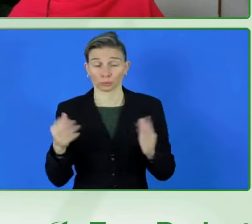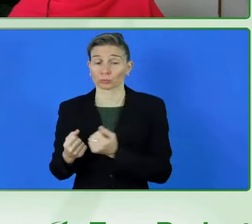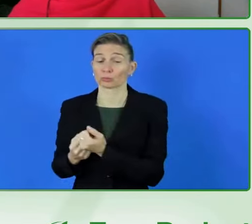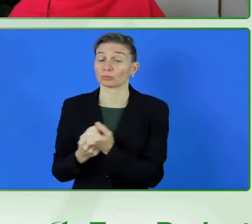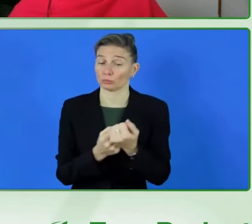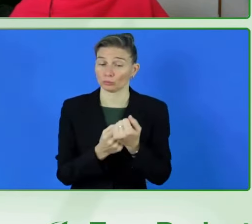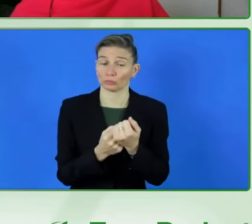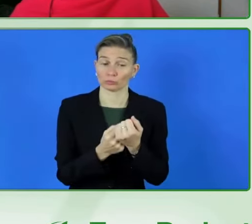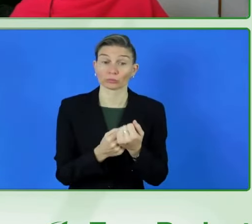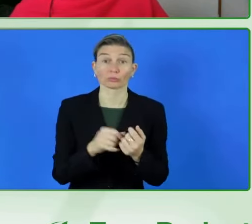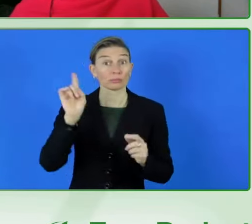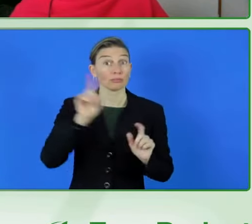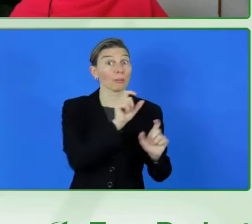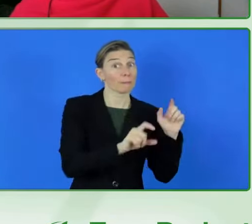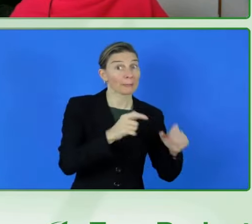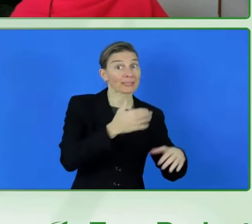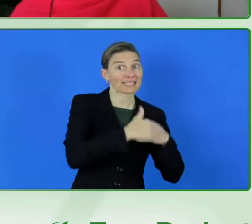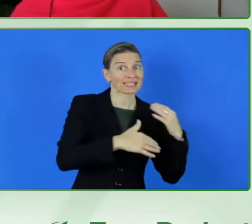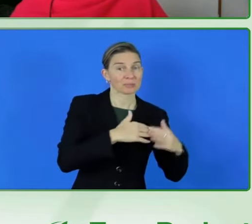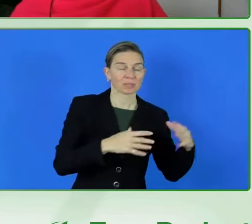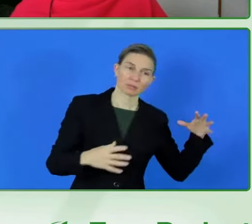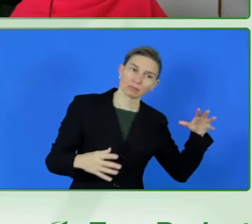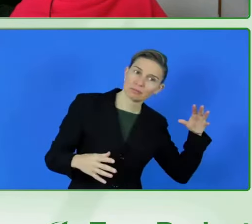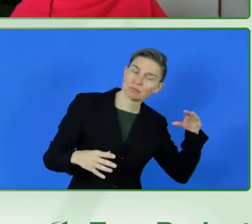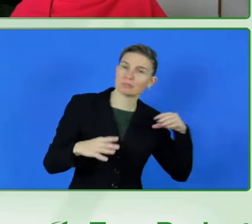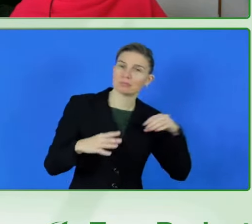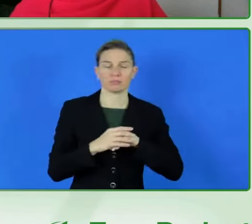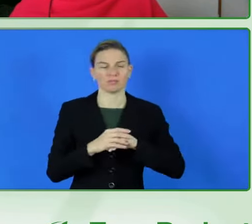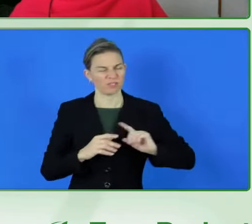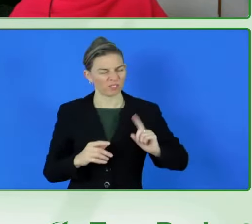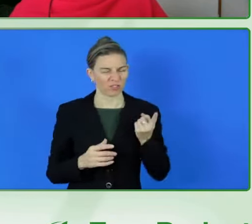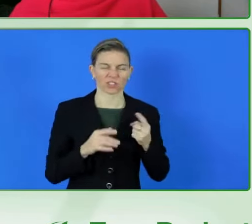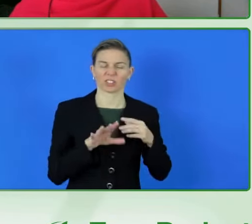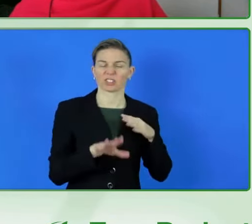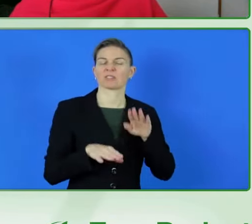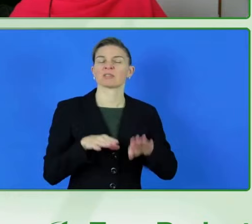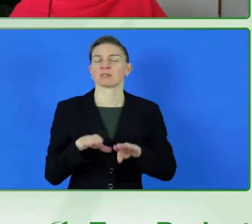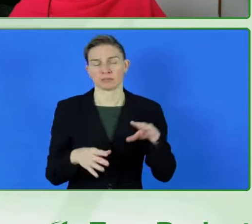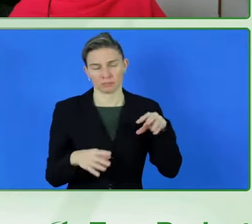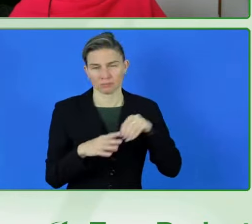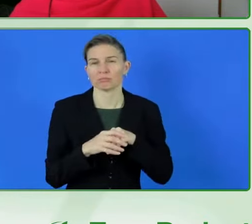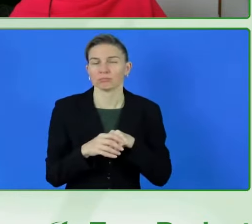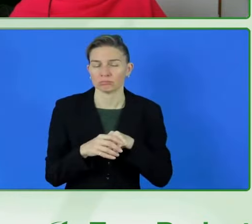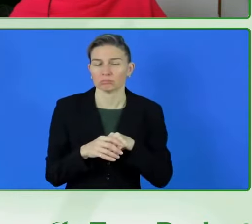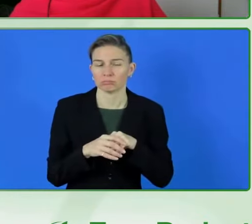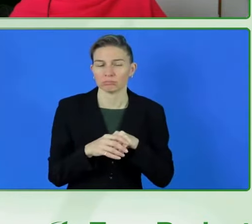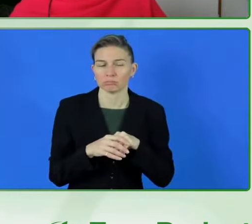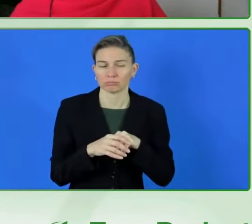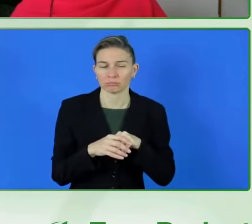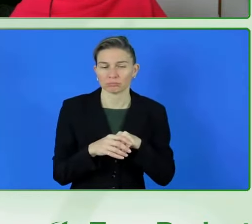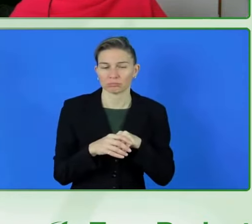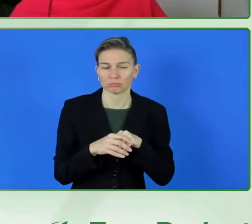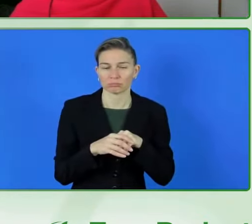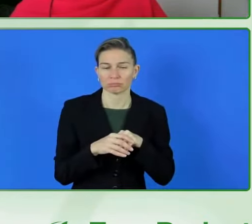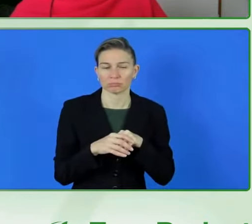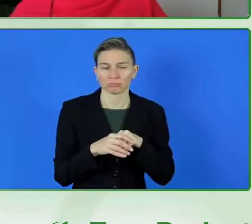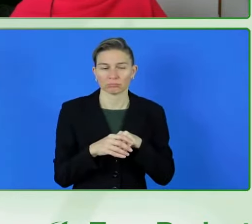beginning. We are now developing a system which will allow citizens to participate and